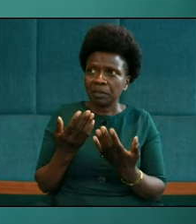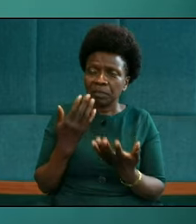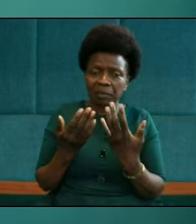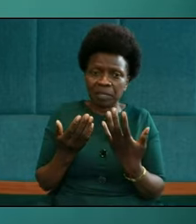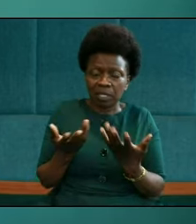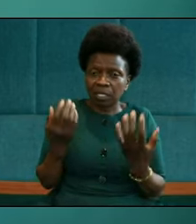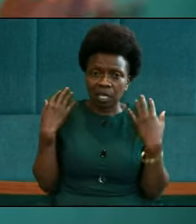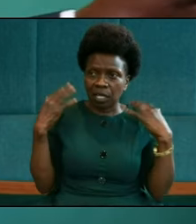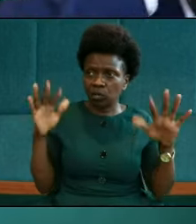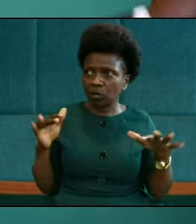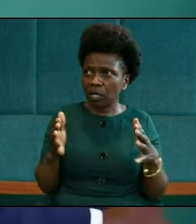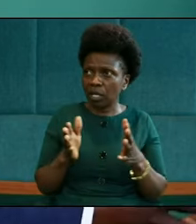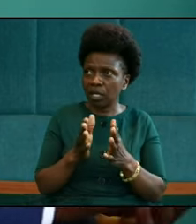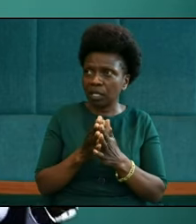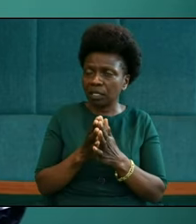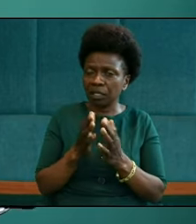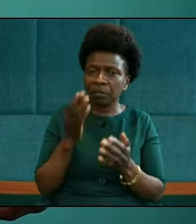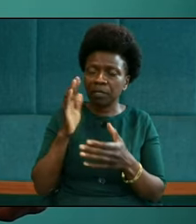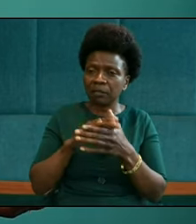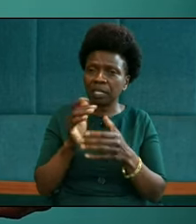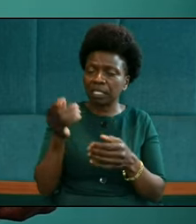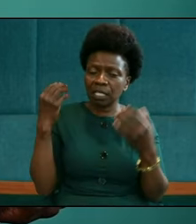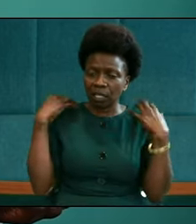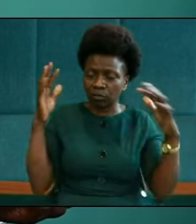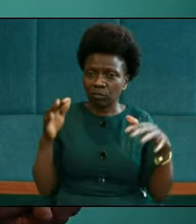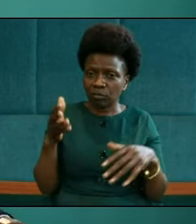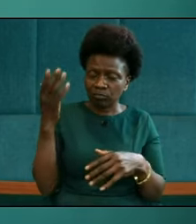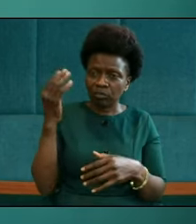angel and believed that that angel was God.